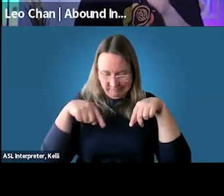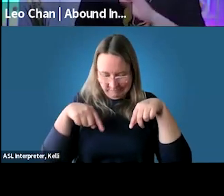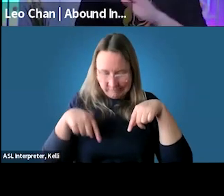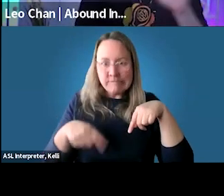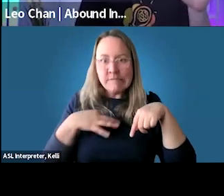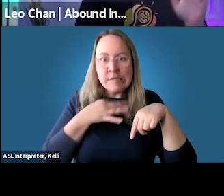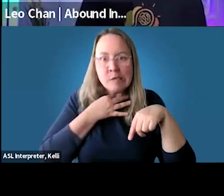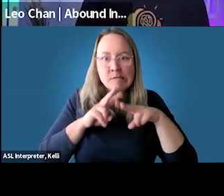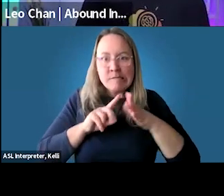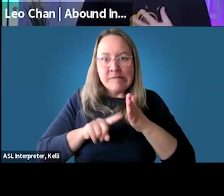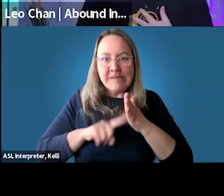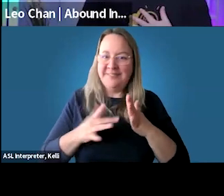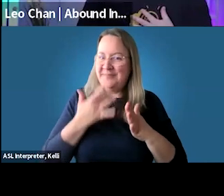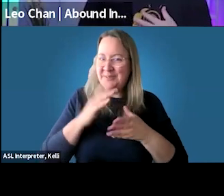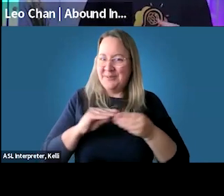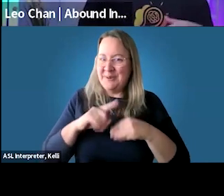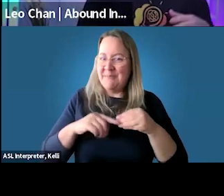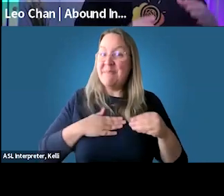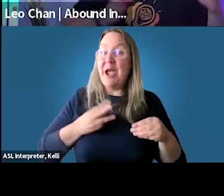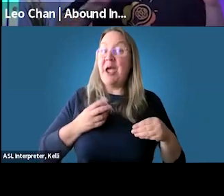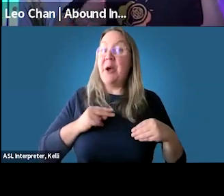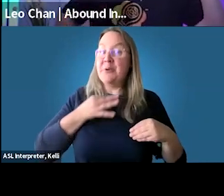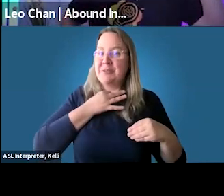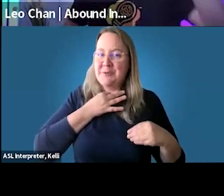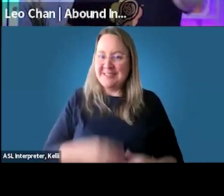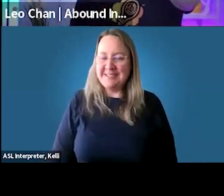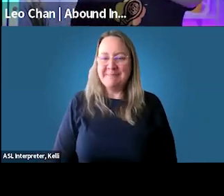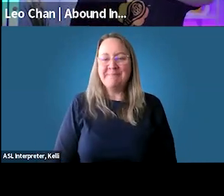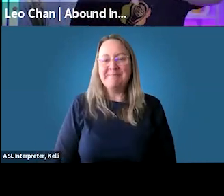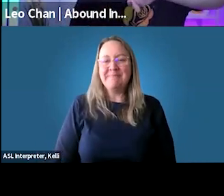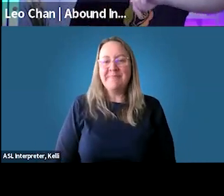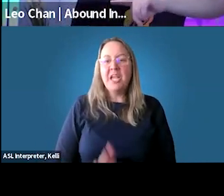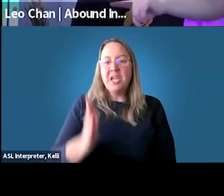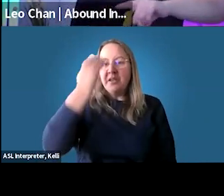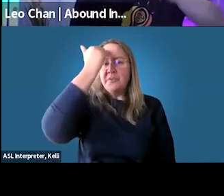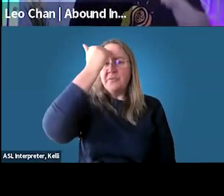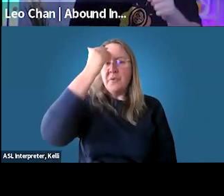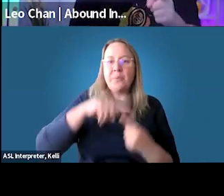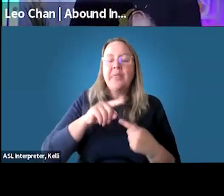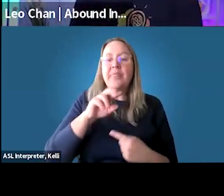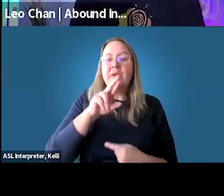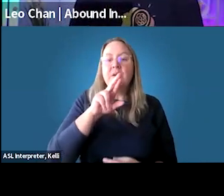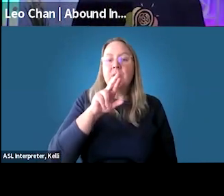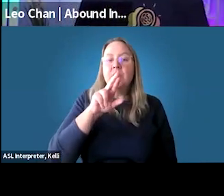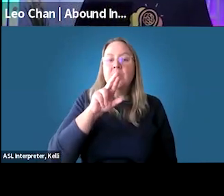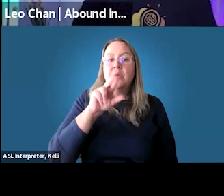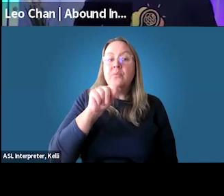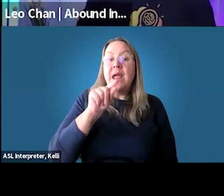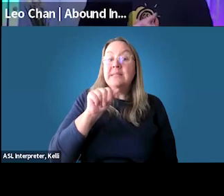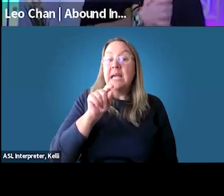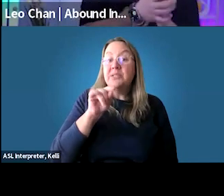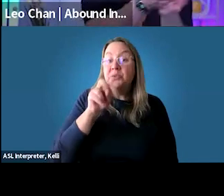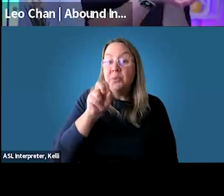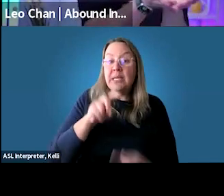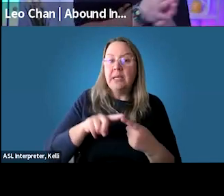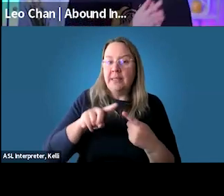This is one of my favorite stories about my own curiosity. Anyone familiar with the Rat-Tat-Tooey TikTok musical? Say yes if